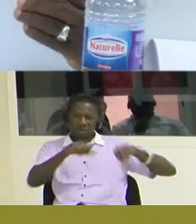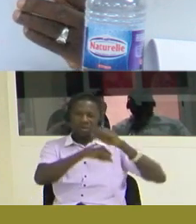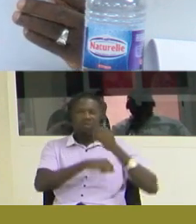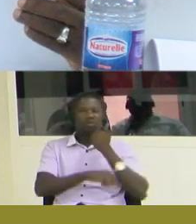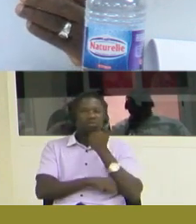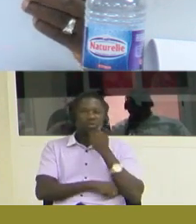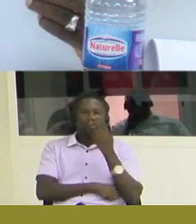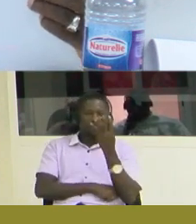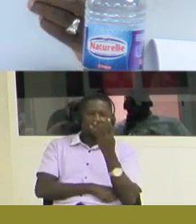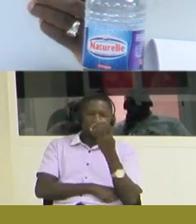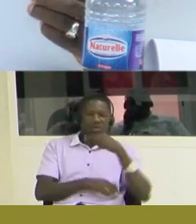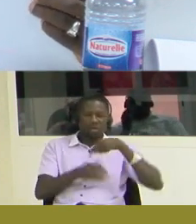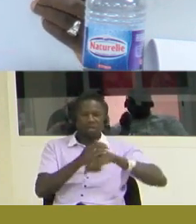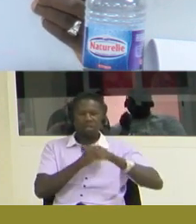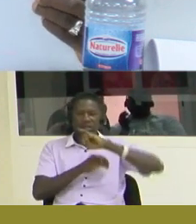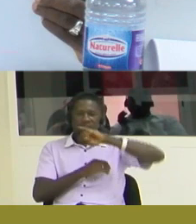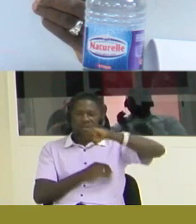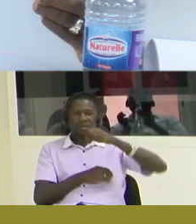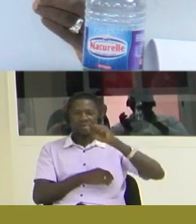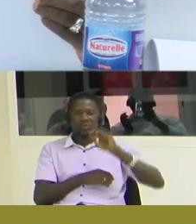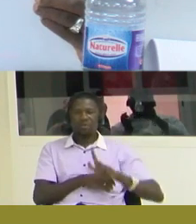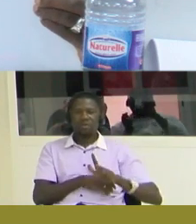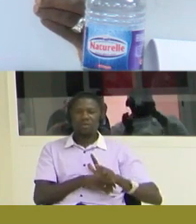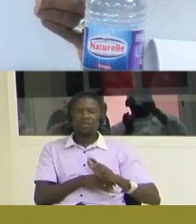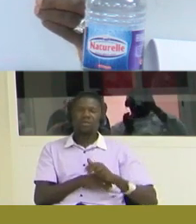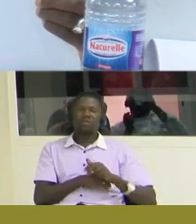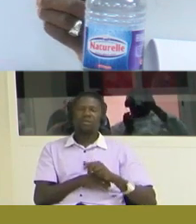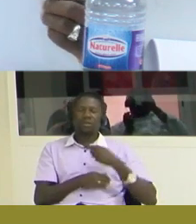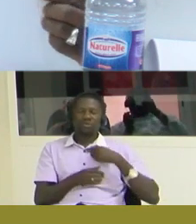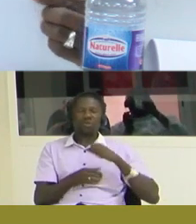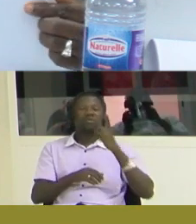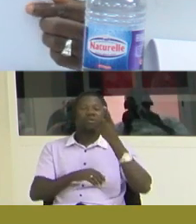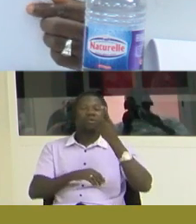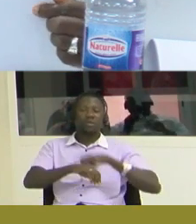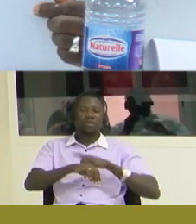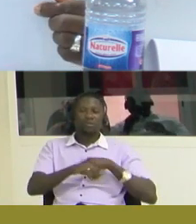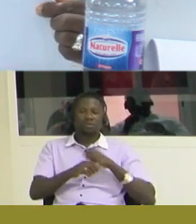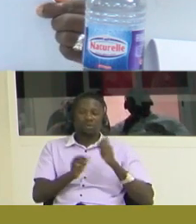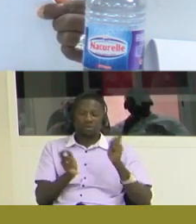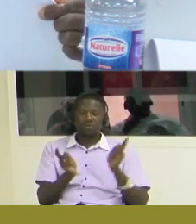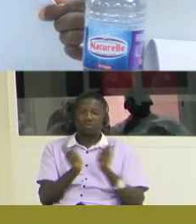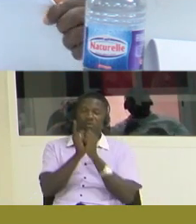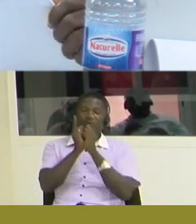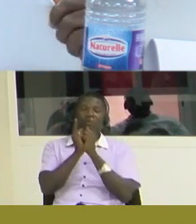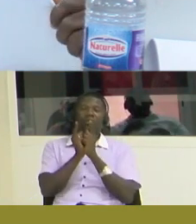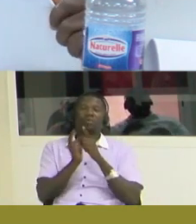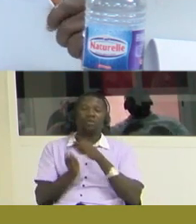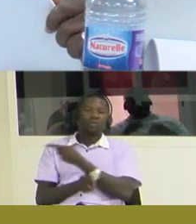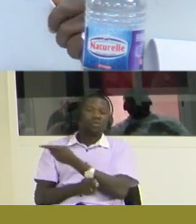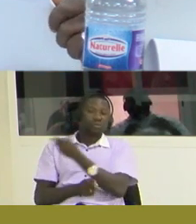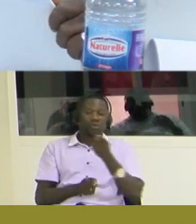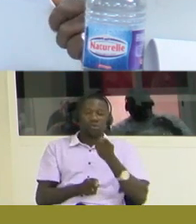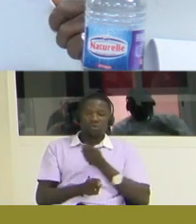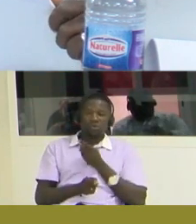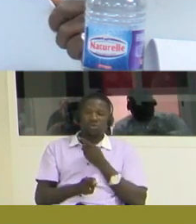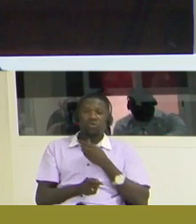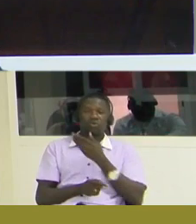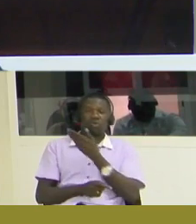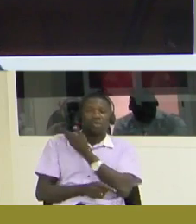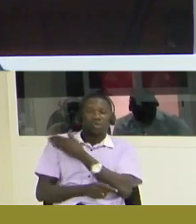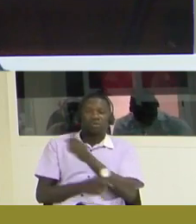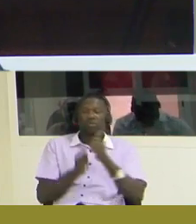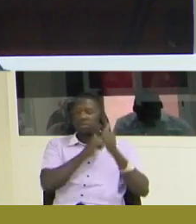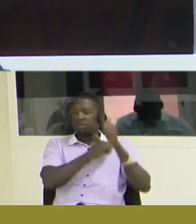January that was the first time you came into contact with those orders you left